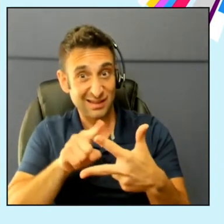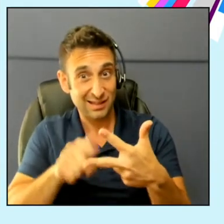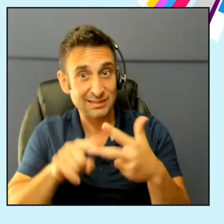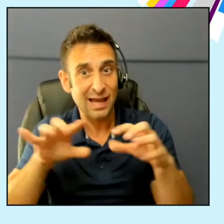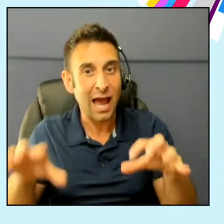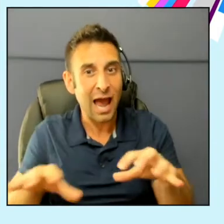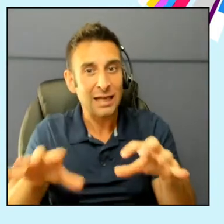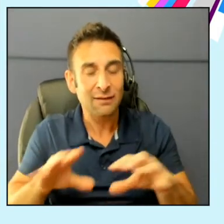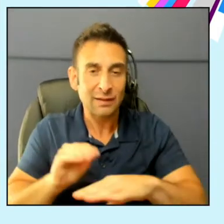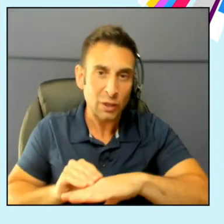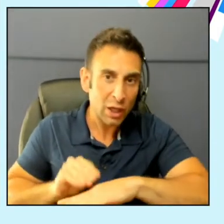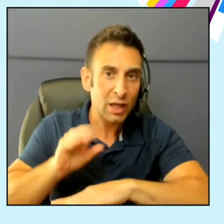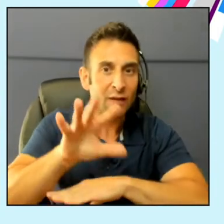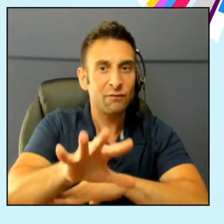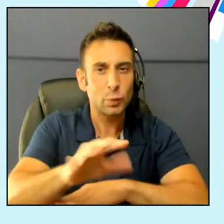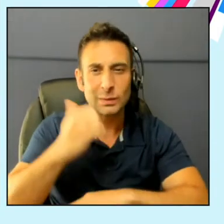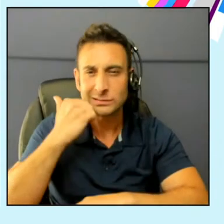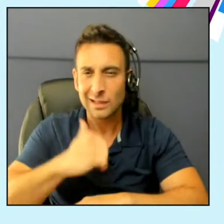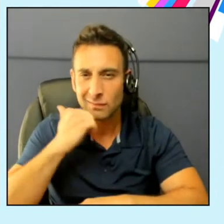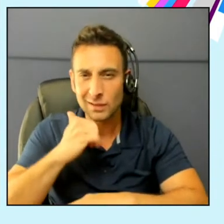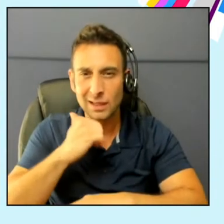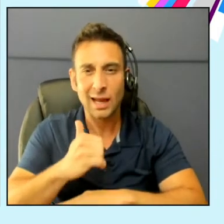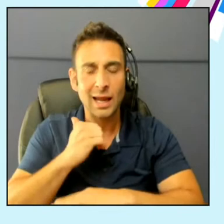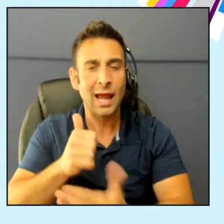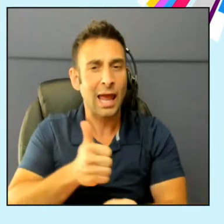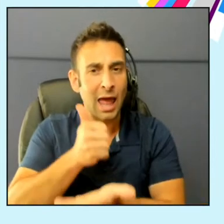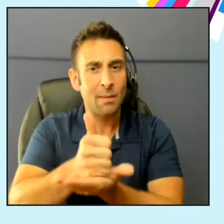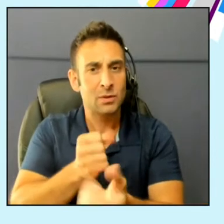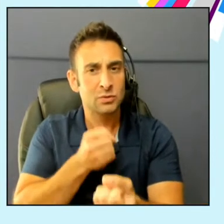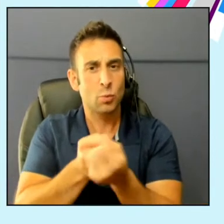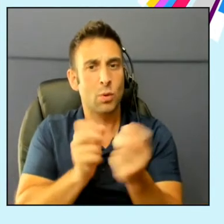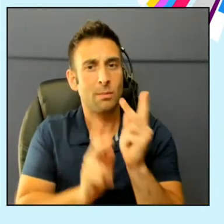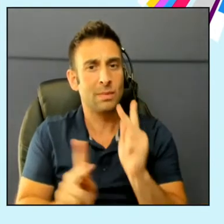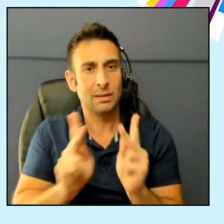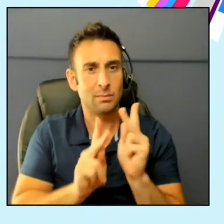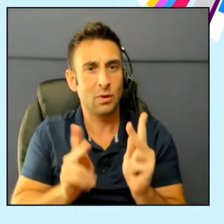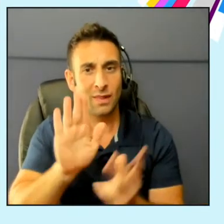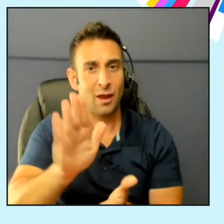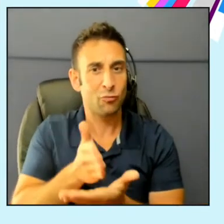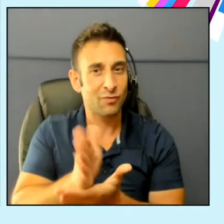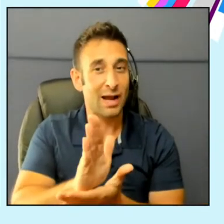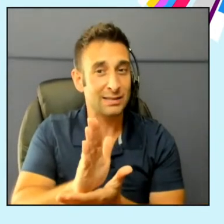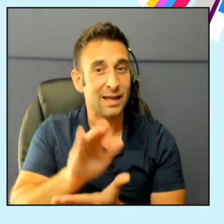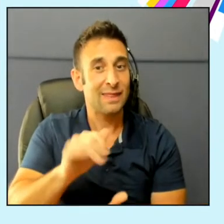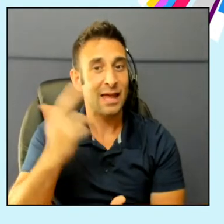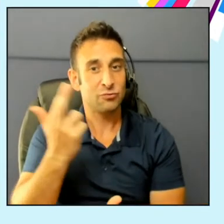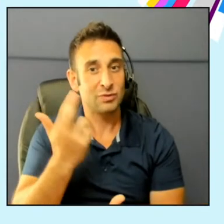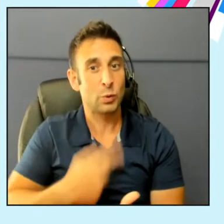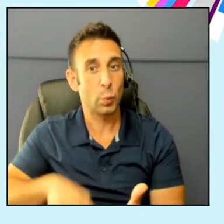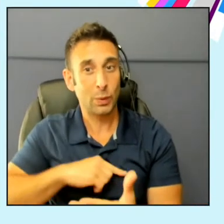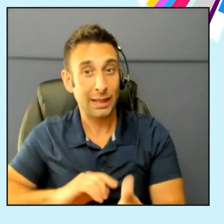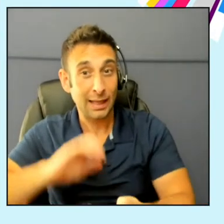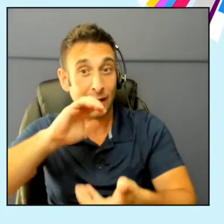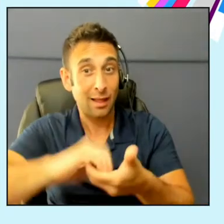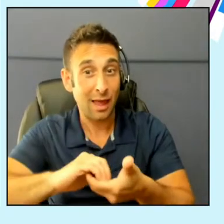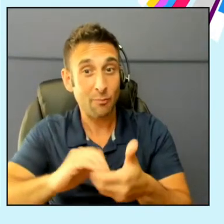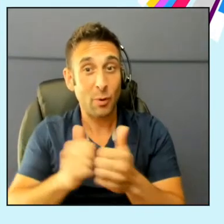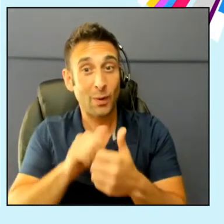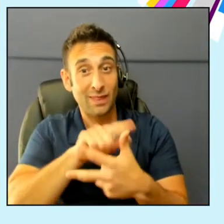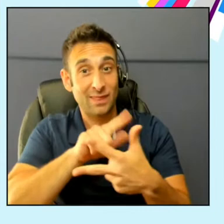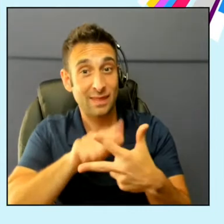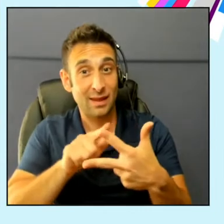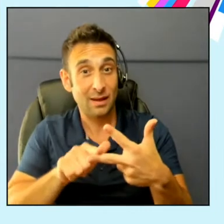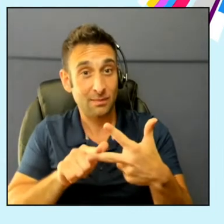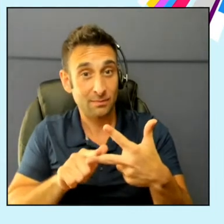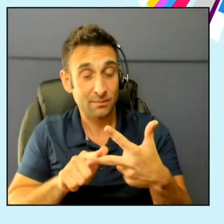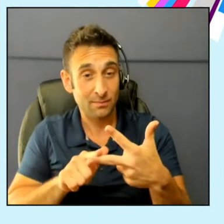on the ground every single day, helping to support people's lives. And that's why we're collaborating, because we can't do it on our own, and they don't have the power to do it on